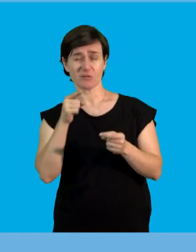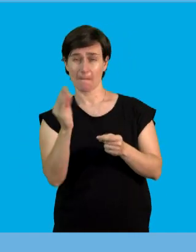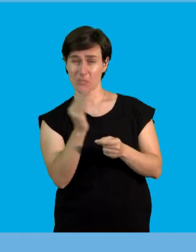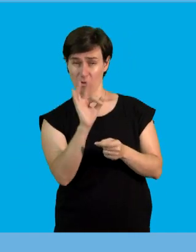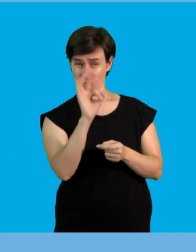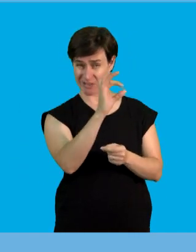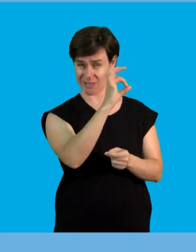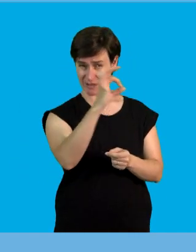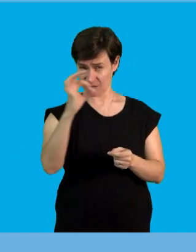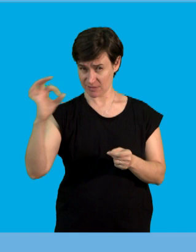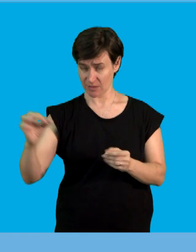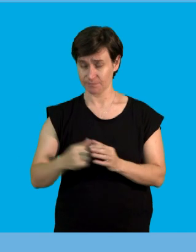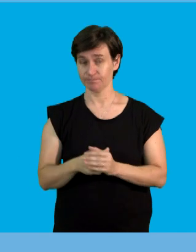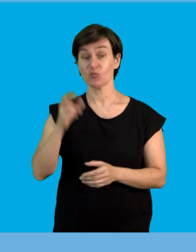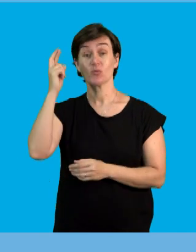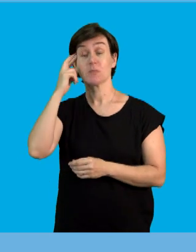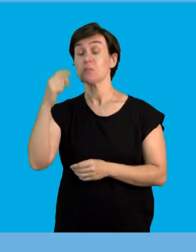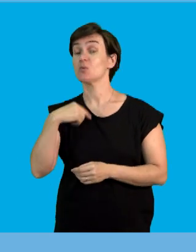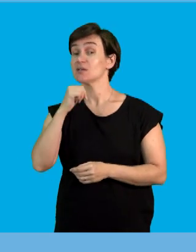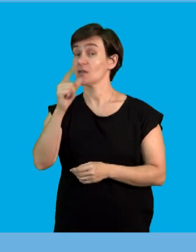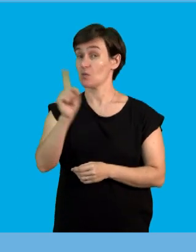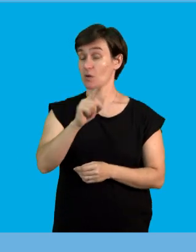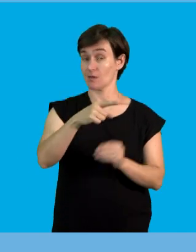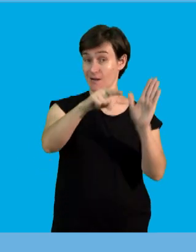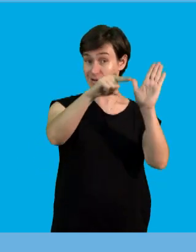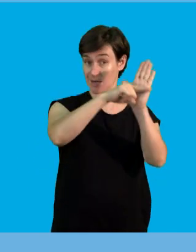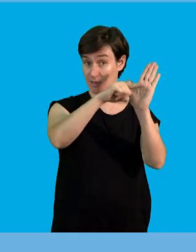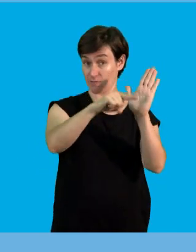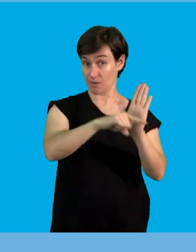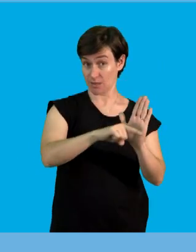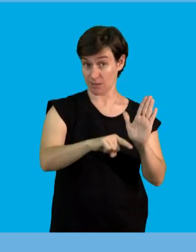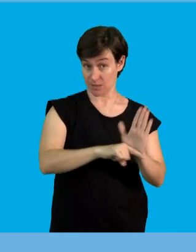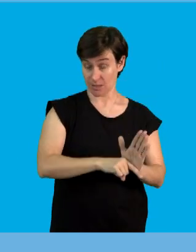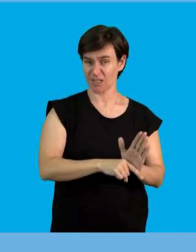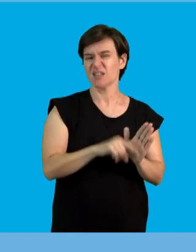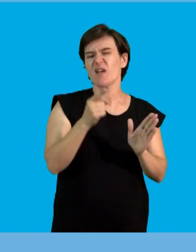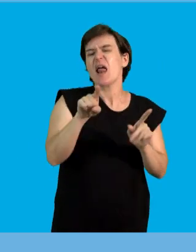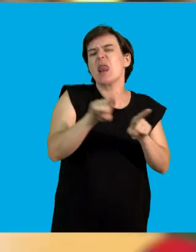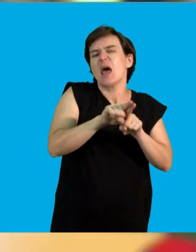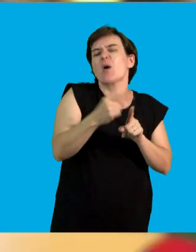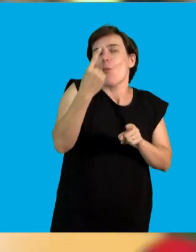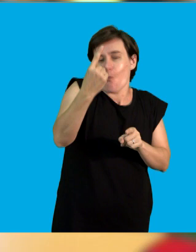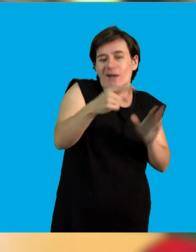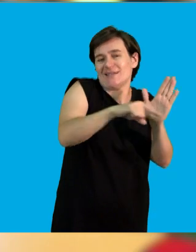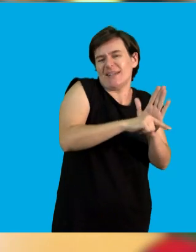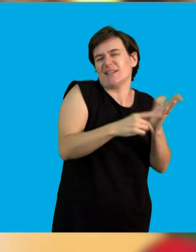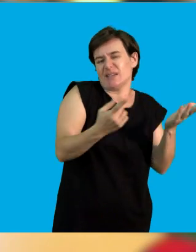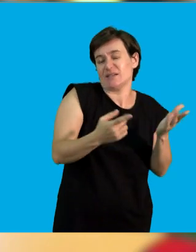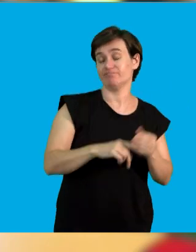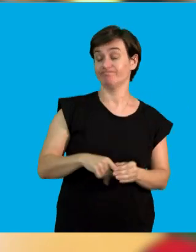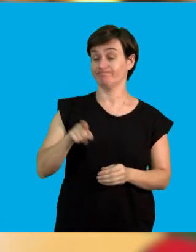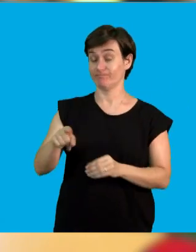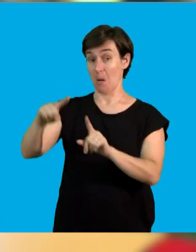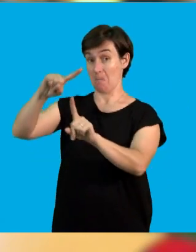Now, what we need to remember is that we have said all the 3 negative terminals will each make up one